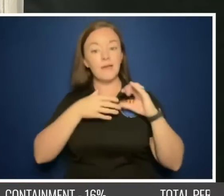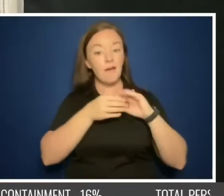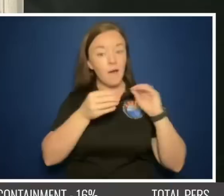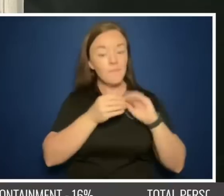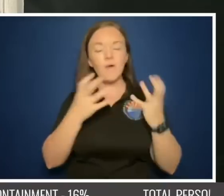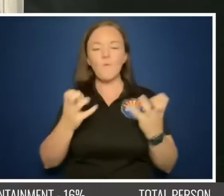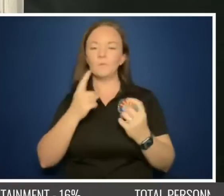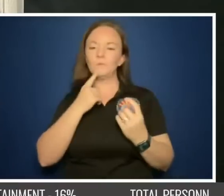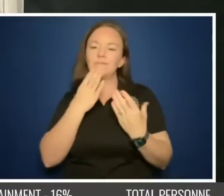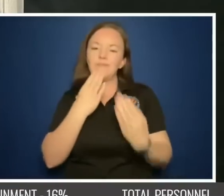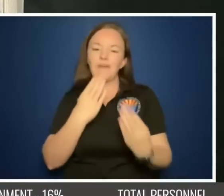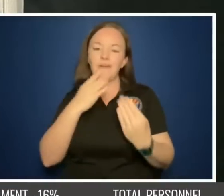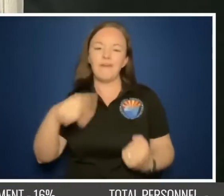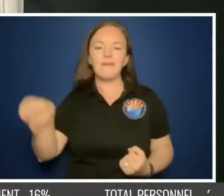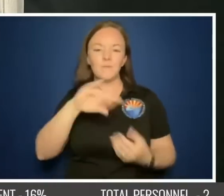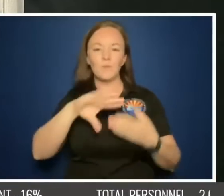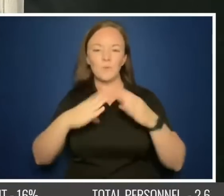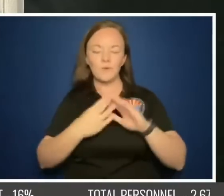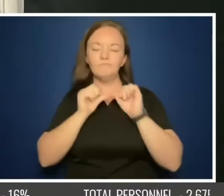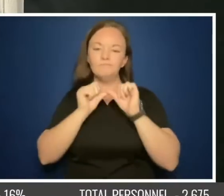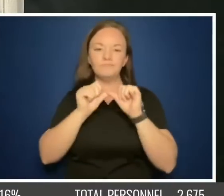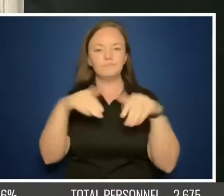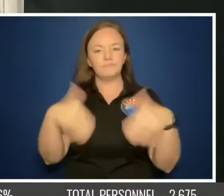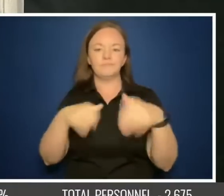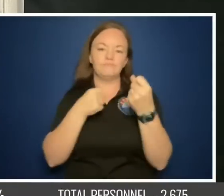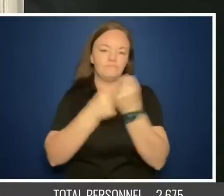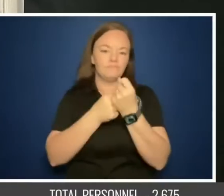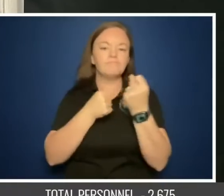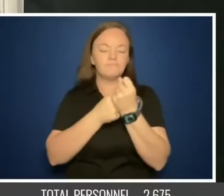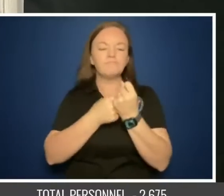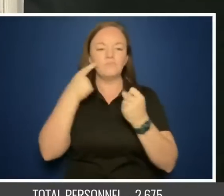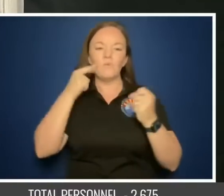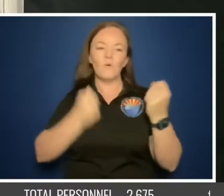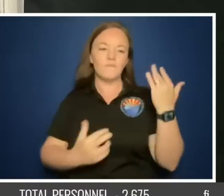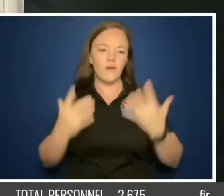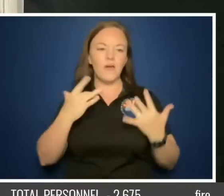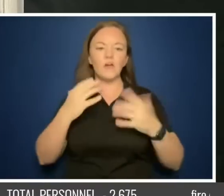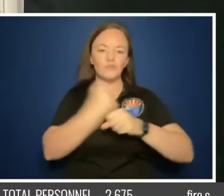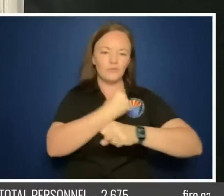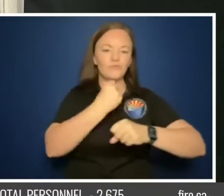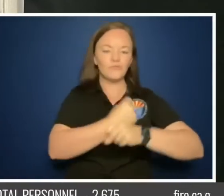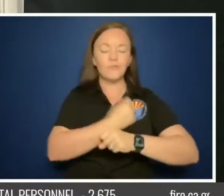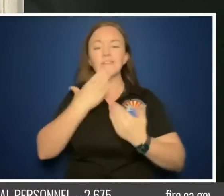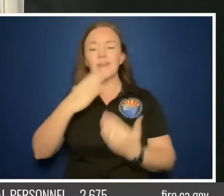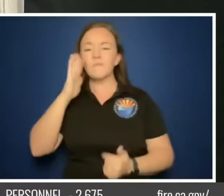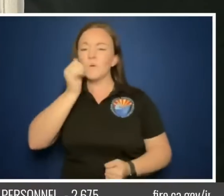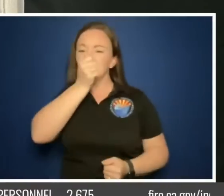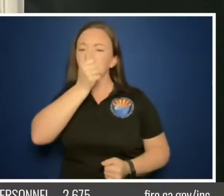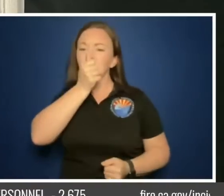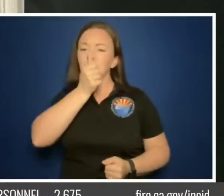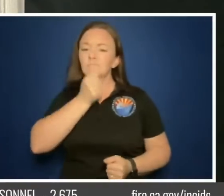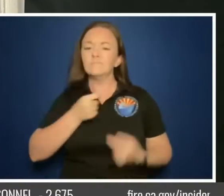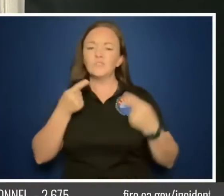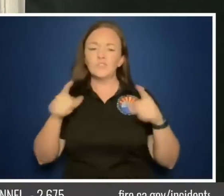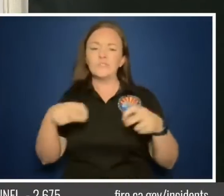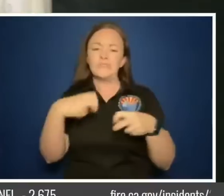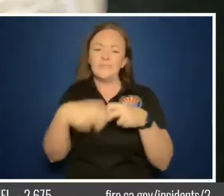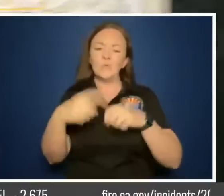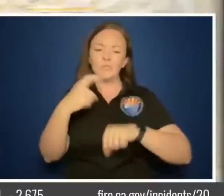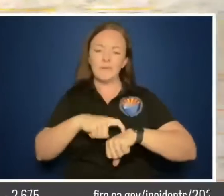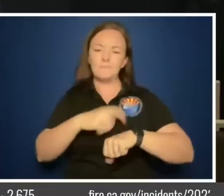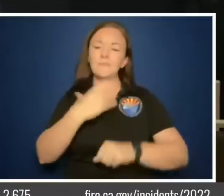communities for their continued support in this effort, and thank you for your patience and endurance during this difficult time. Thank